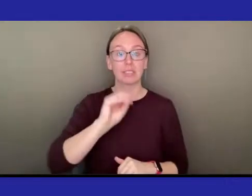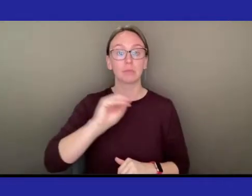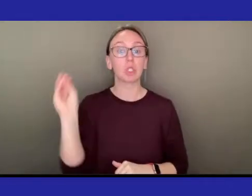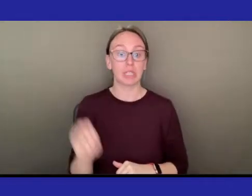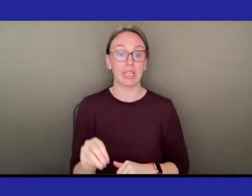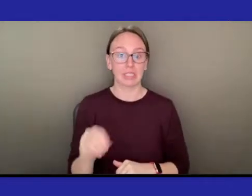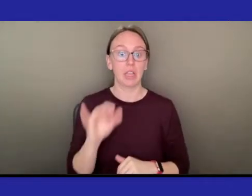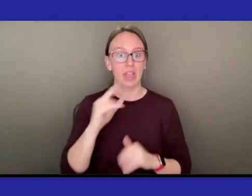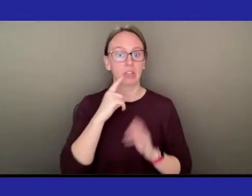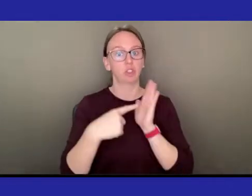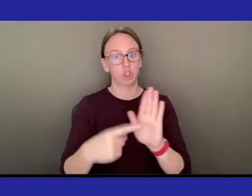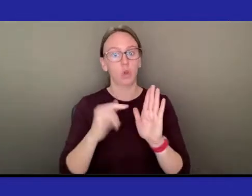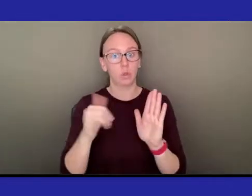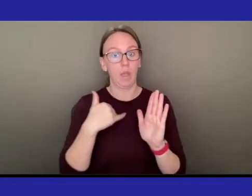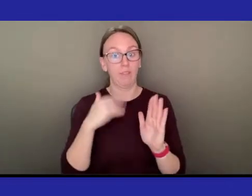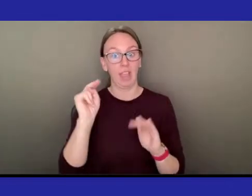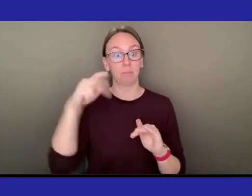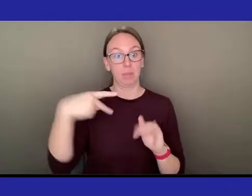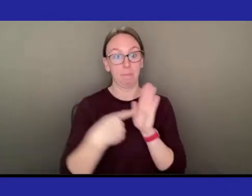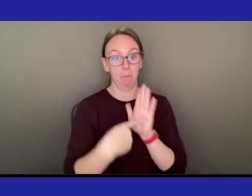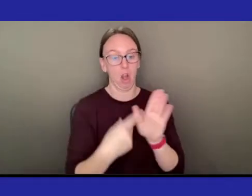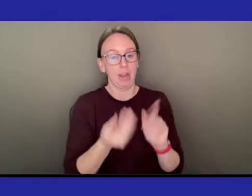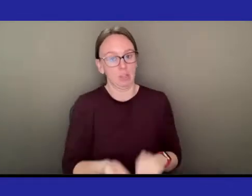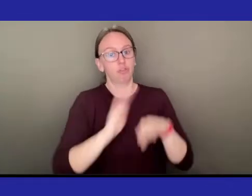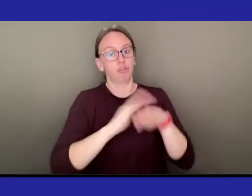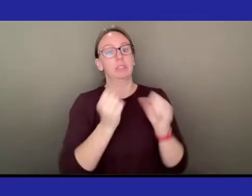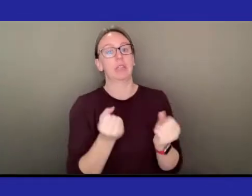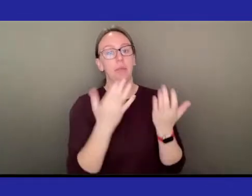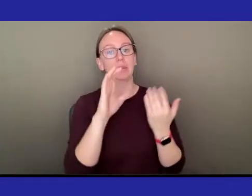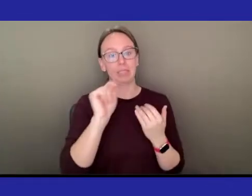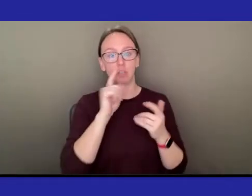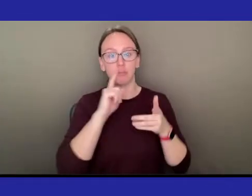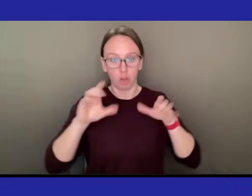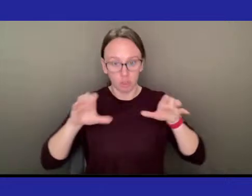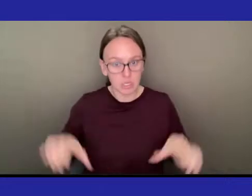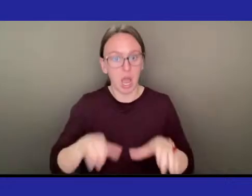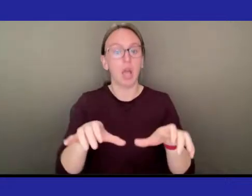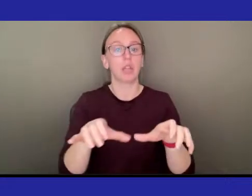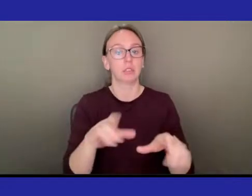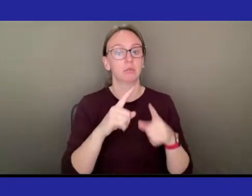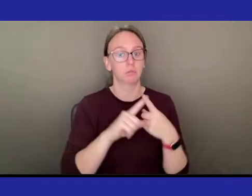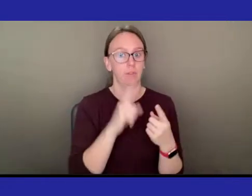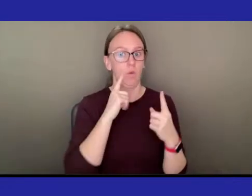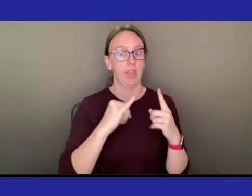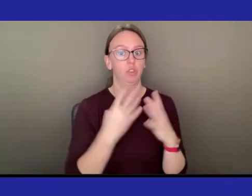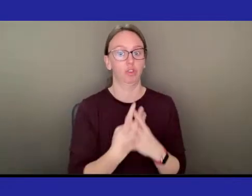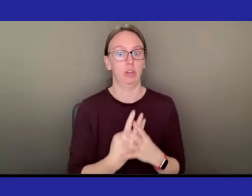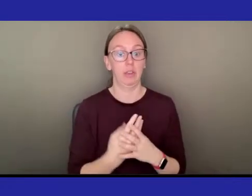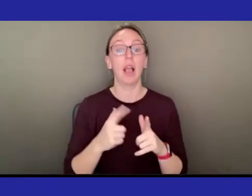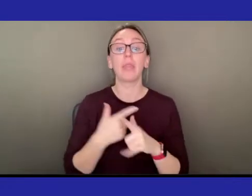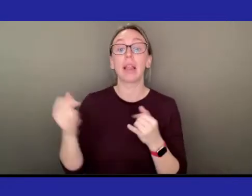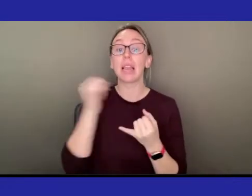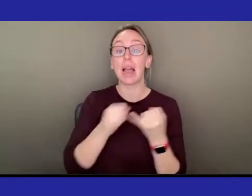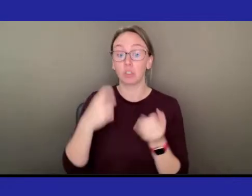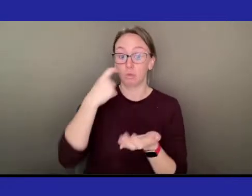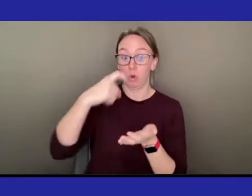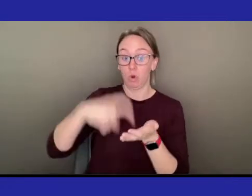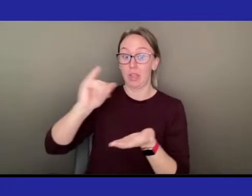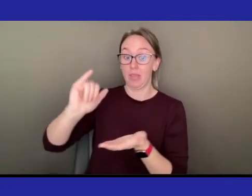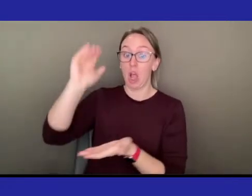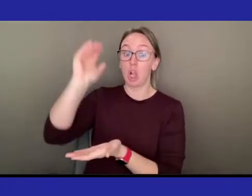and increasing the amount of CTs that are being performed. And then finally, you can see here that of the low-dose CTs that were